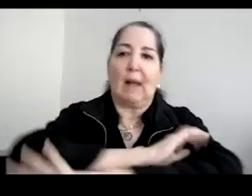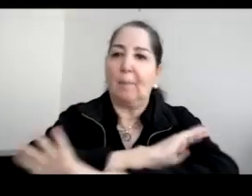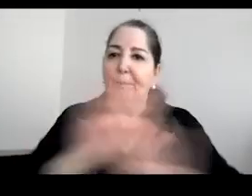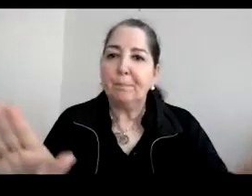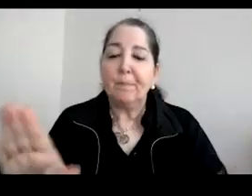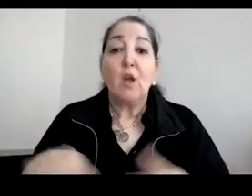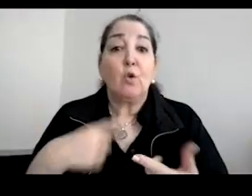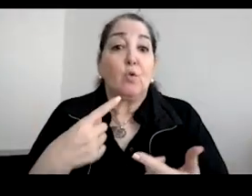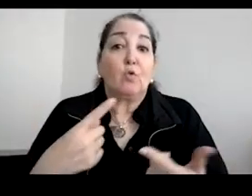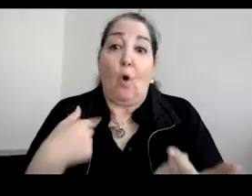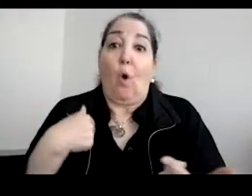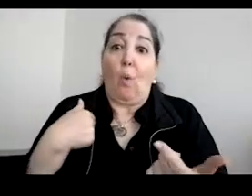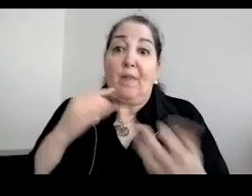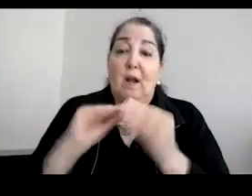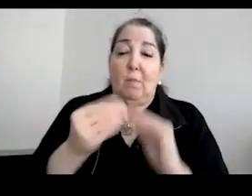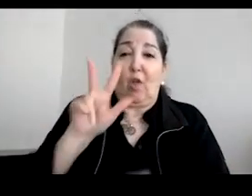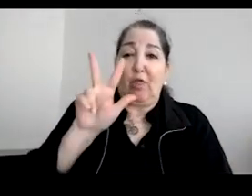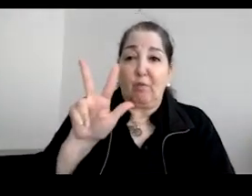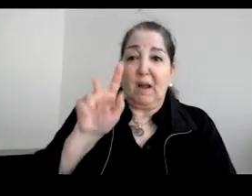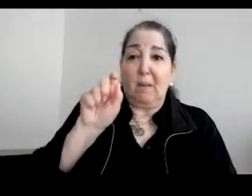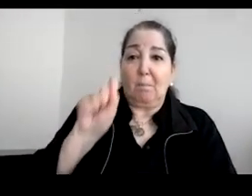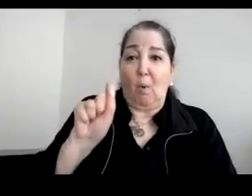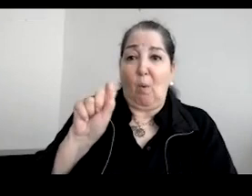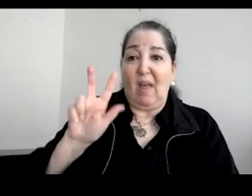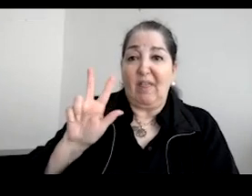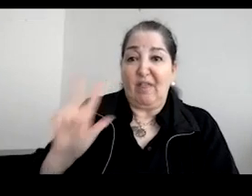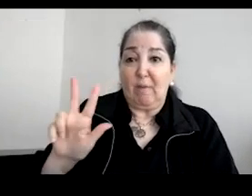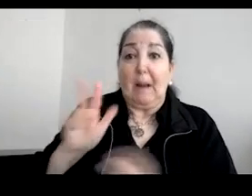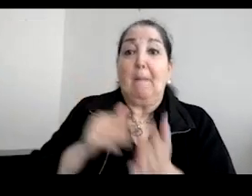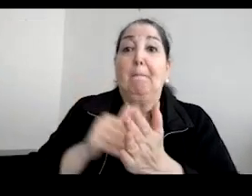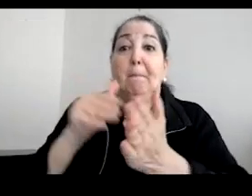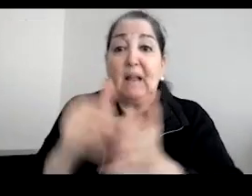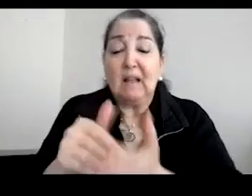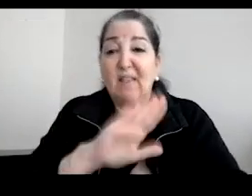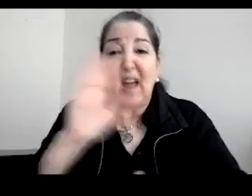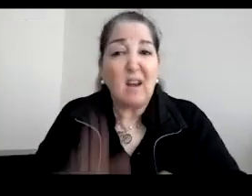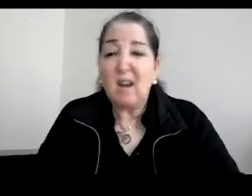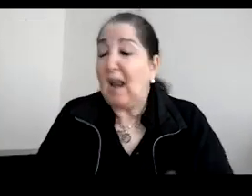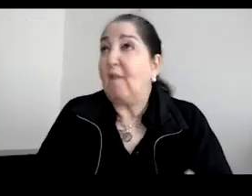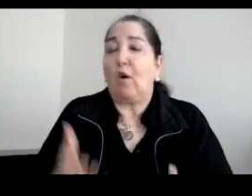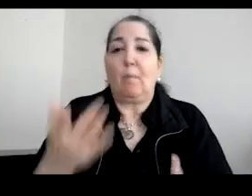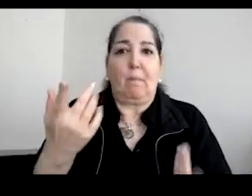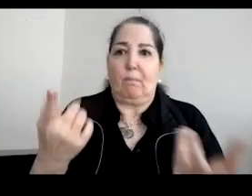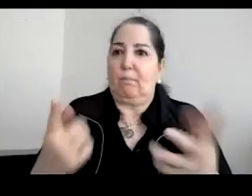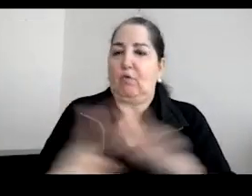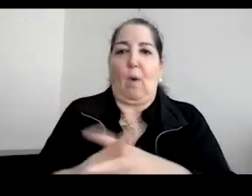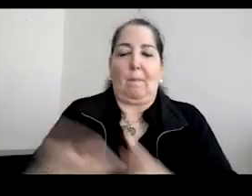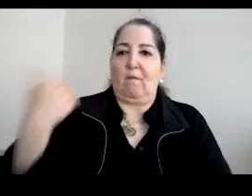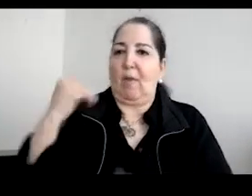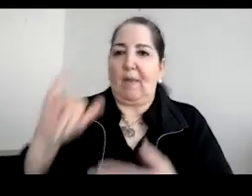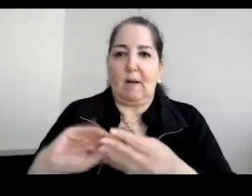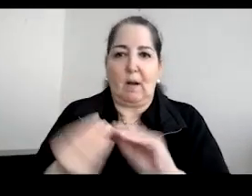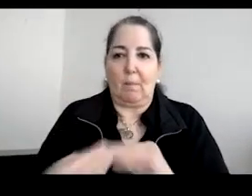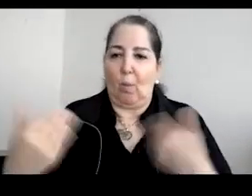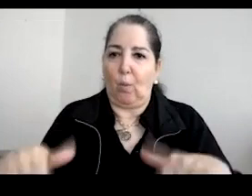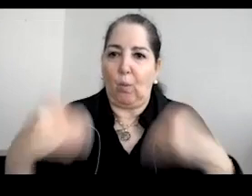That's a number that had never been recorded in the history of the unemployment insurance system. And then in the following